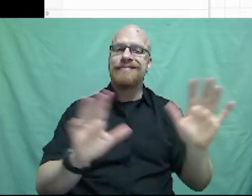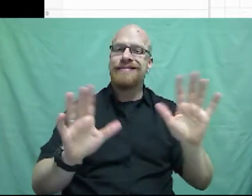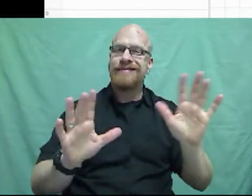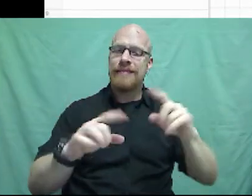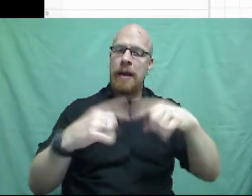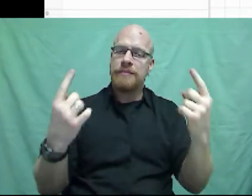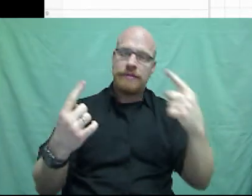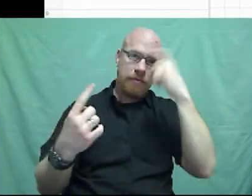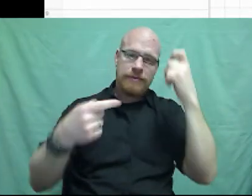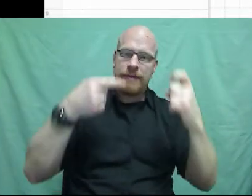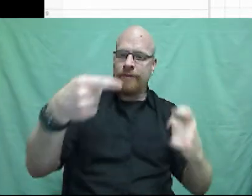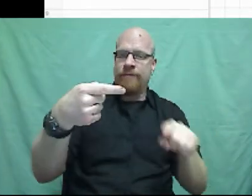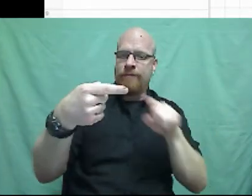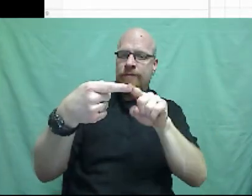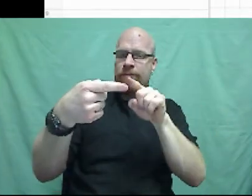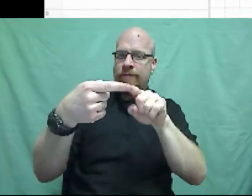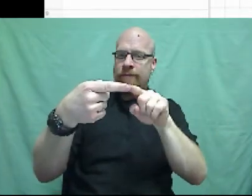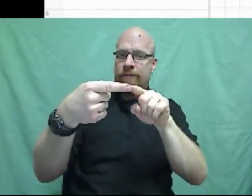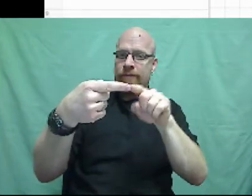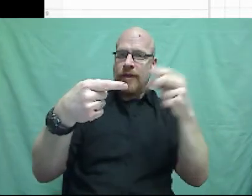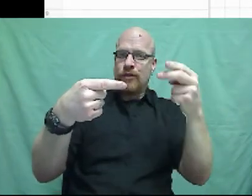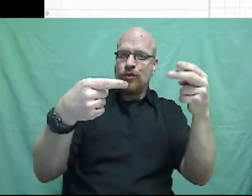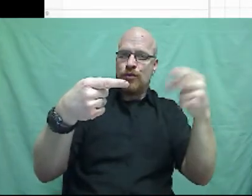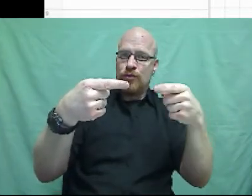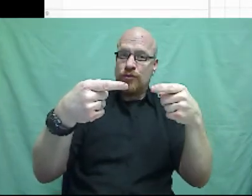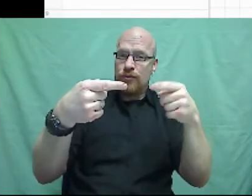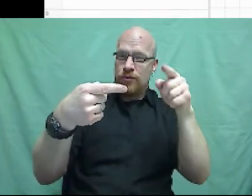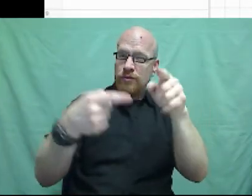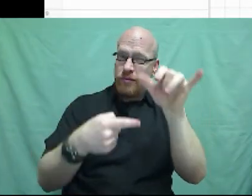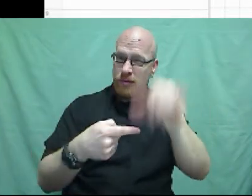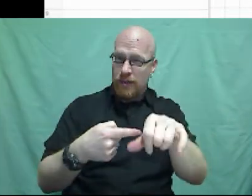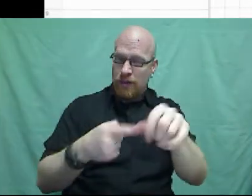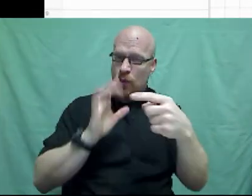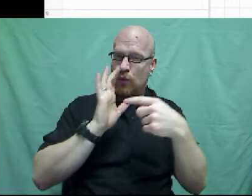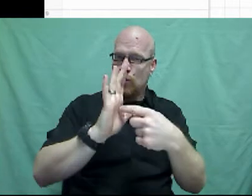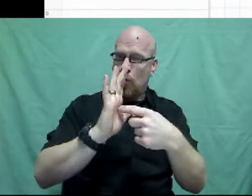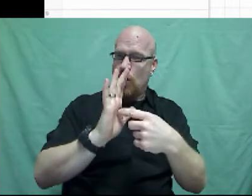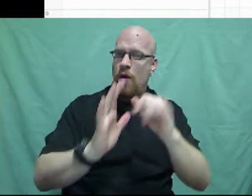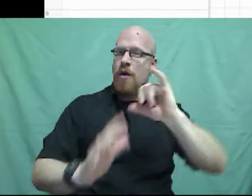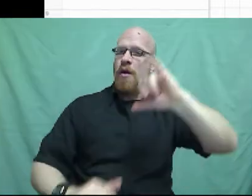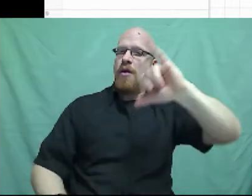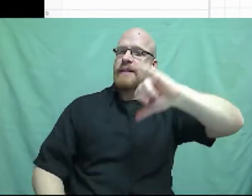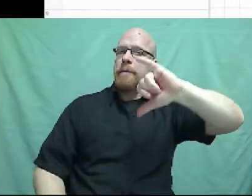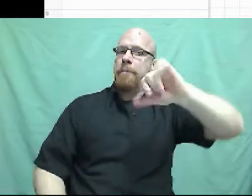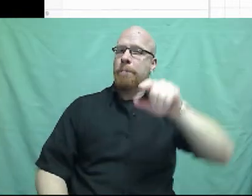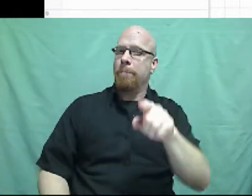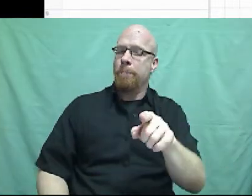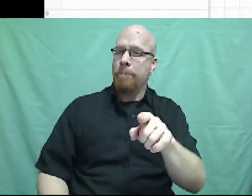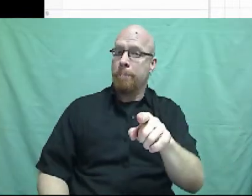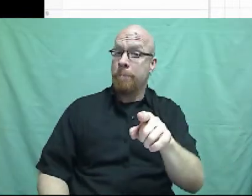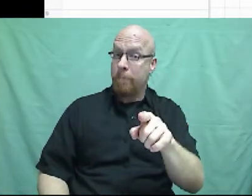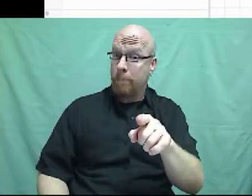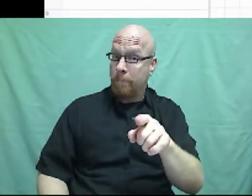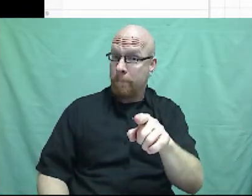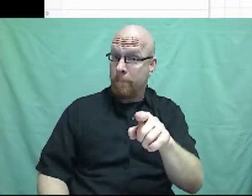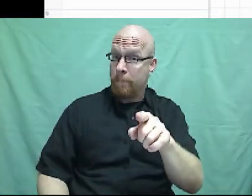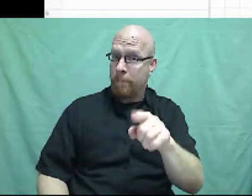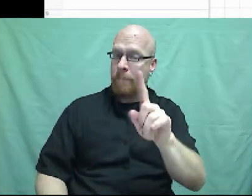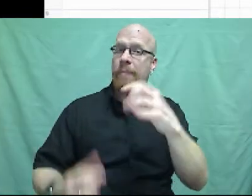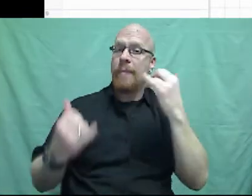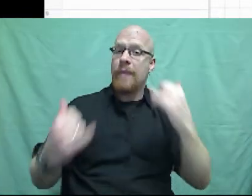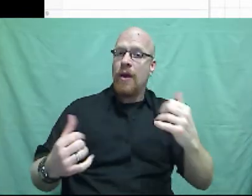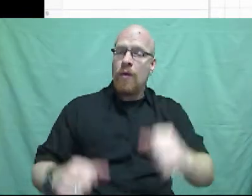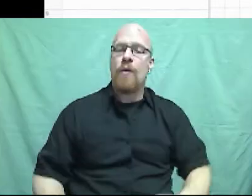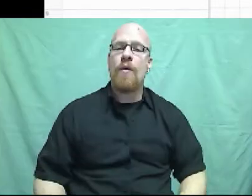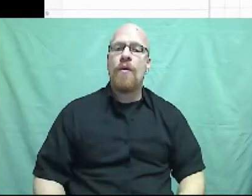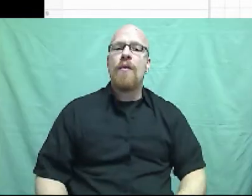x plus 6, but we're moving 6 units to the left. You know, I know we think of the x-axis. You move positive is right, negative is left. Well,